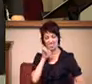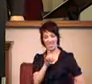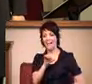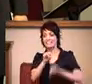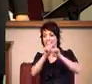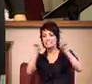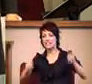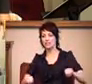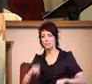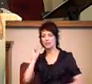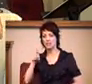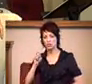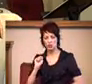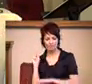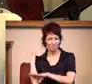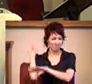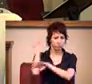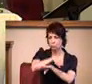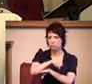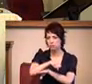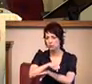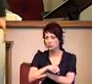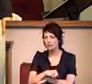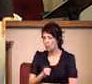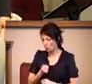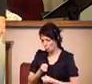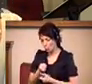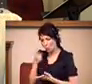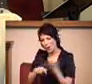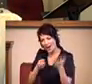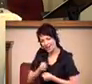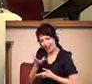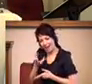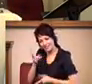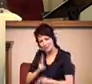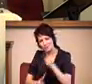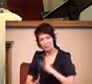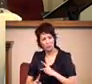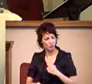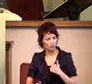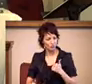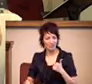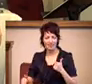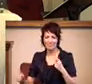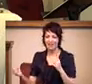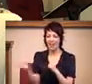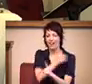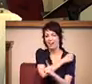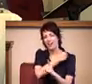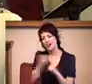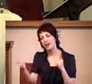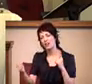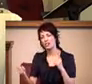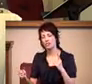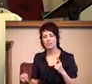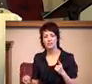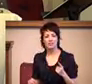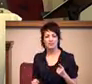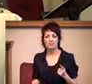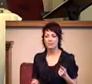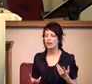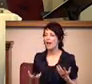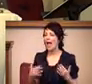and to see what causes people to do violent acts, to do crimes, to figure out how can those